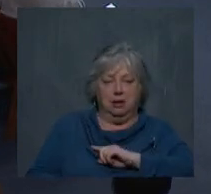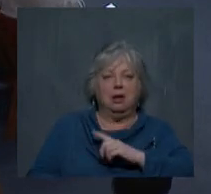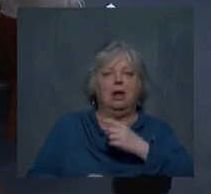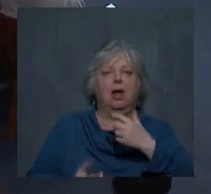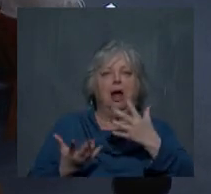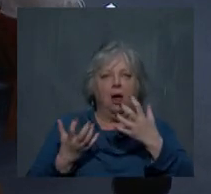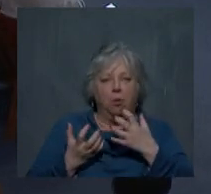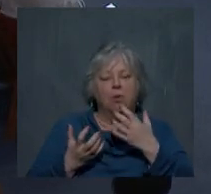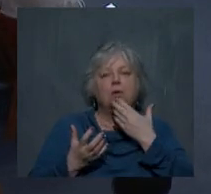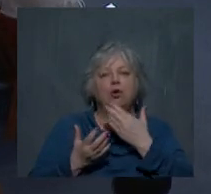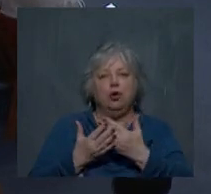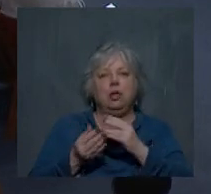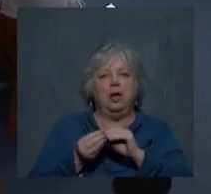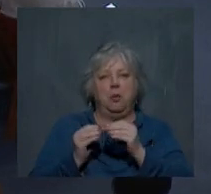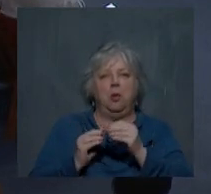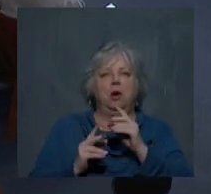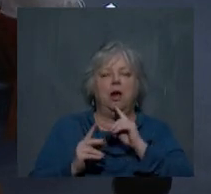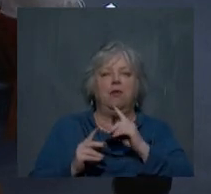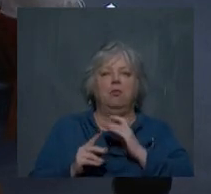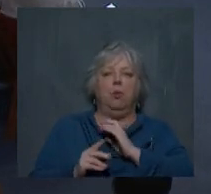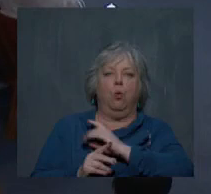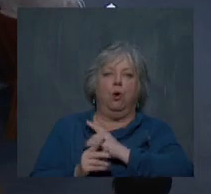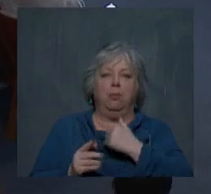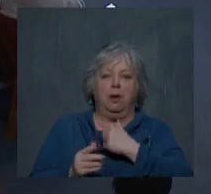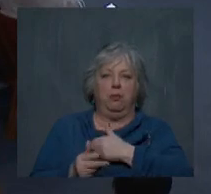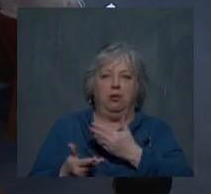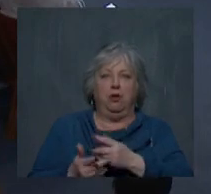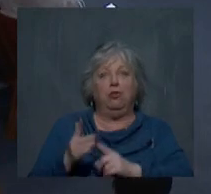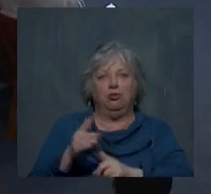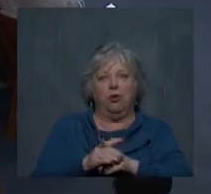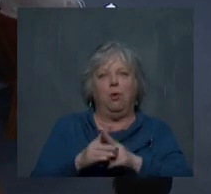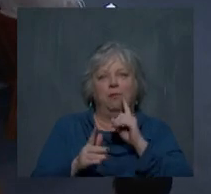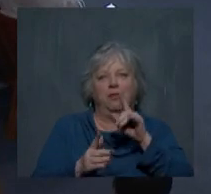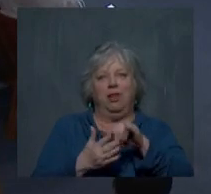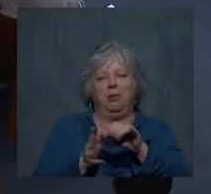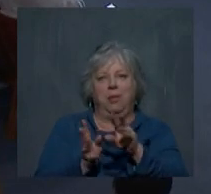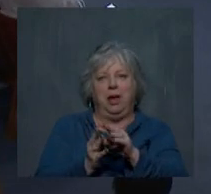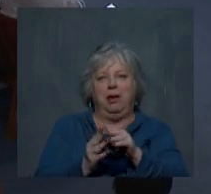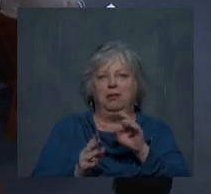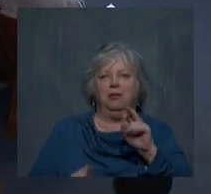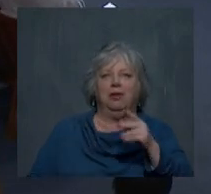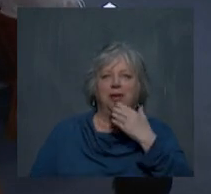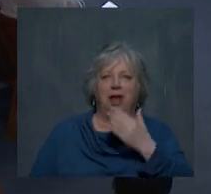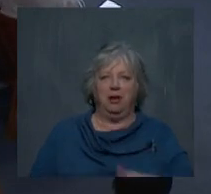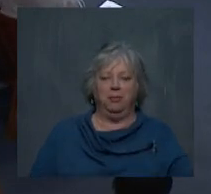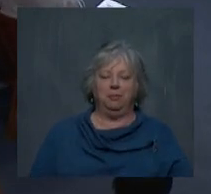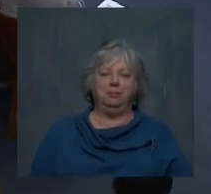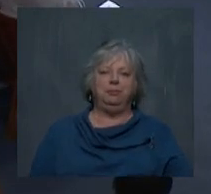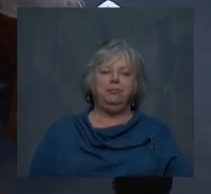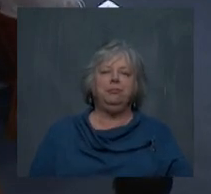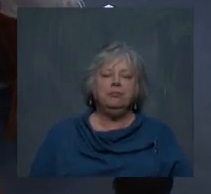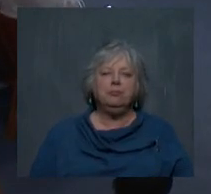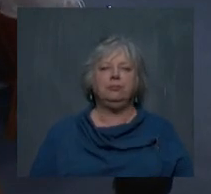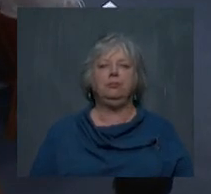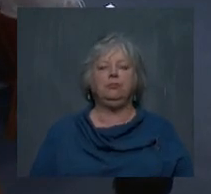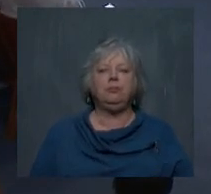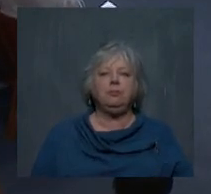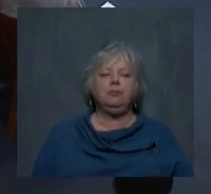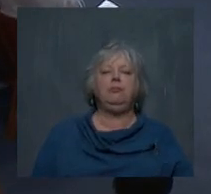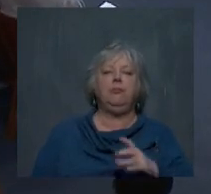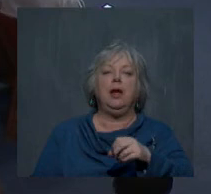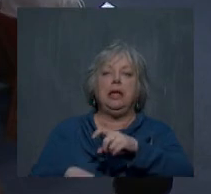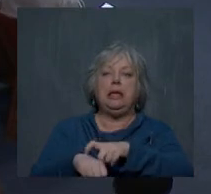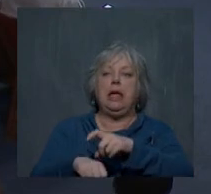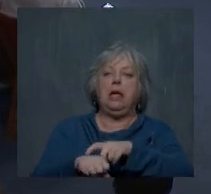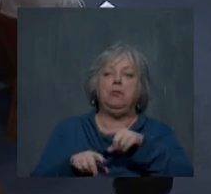good showing of our board members there. Okay? Thank you. And certainly the time of the day,